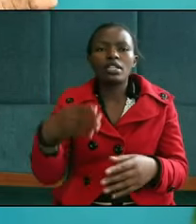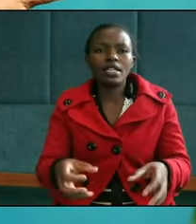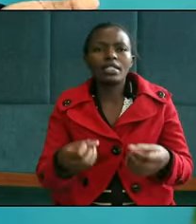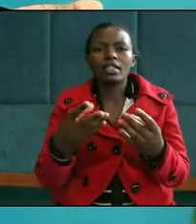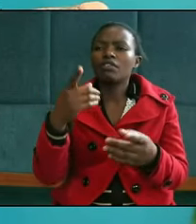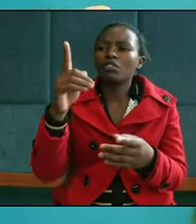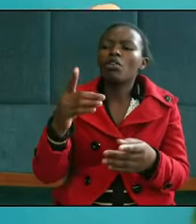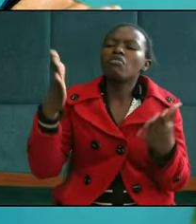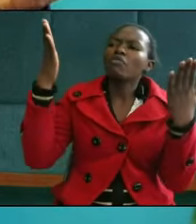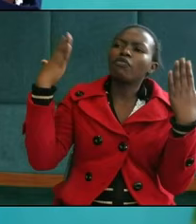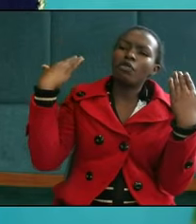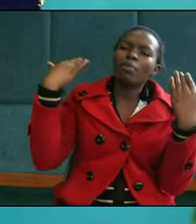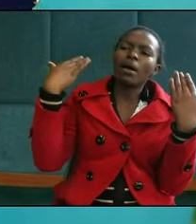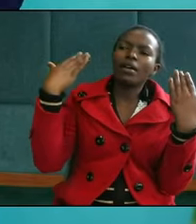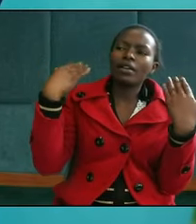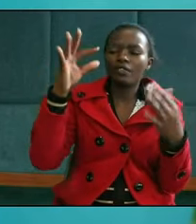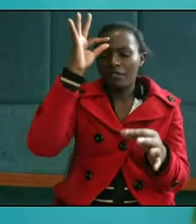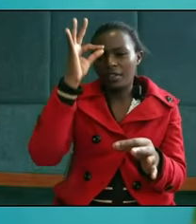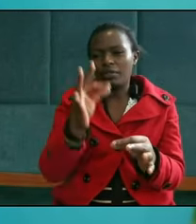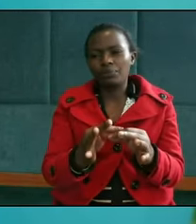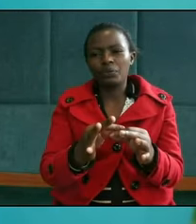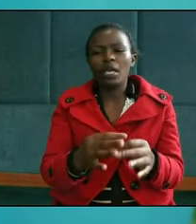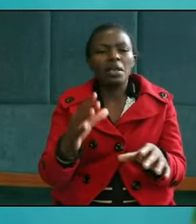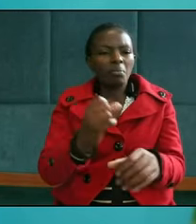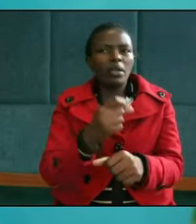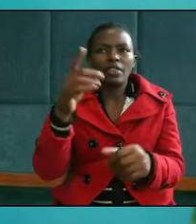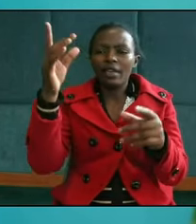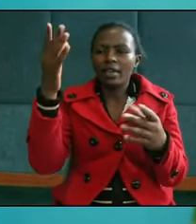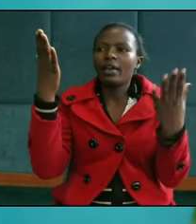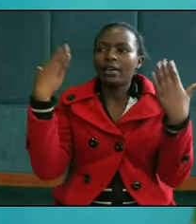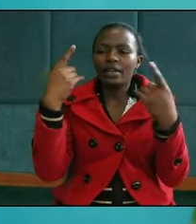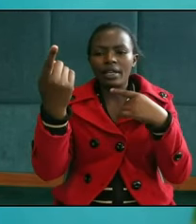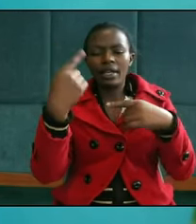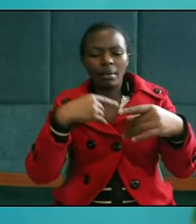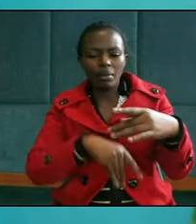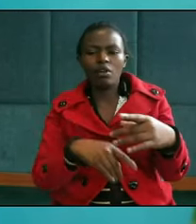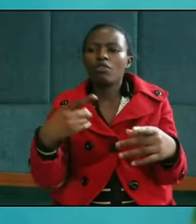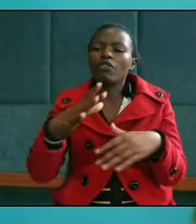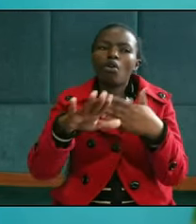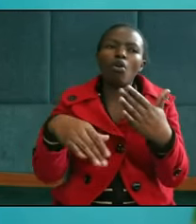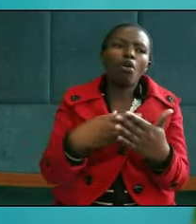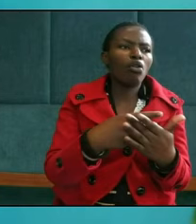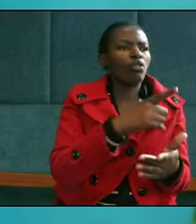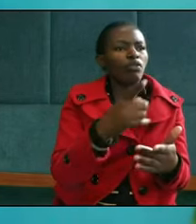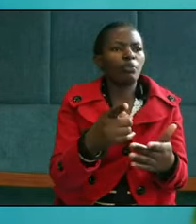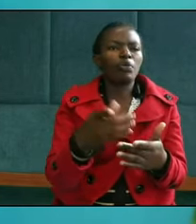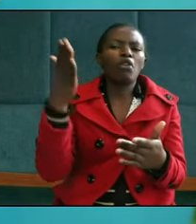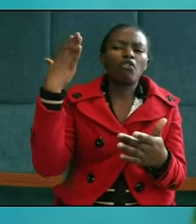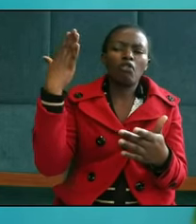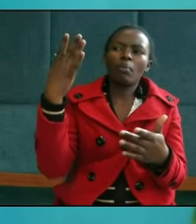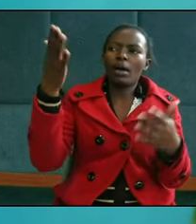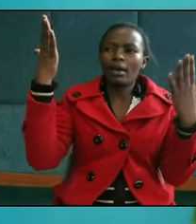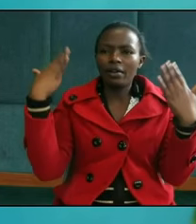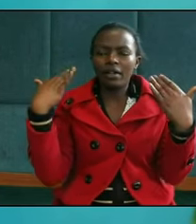rain faithfully, and he will cause the rain to come down for you, the former rain, the latter rain in the